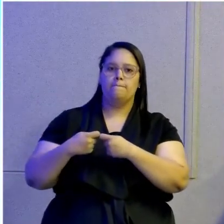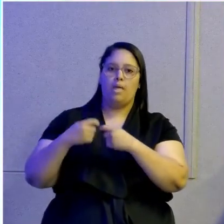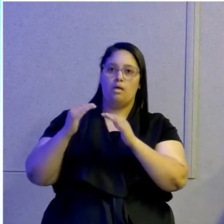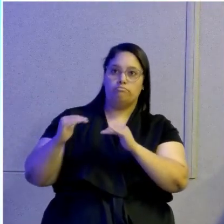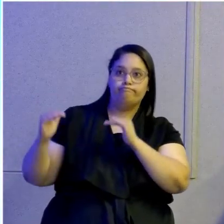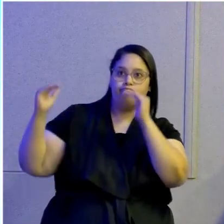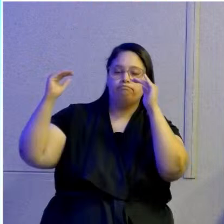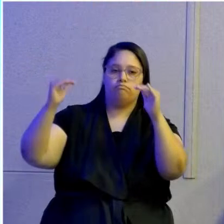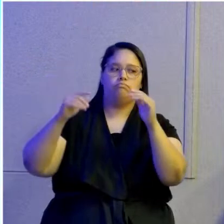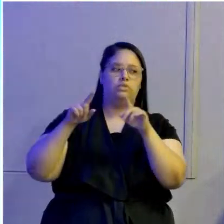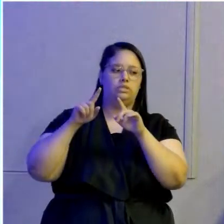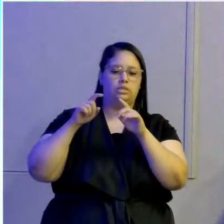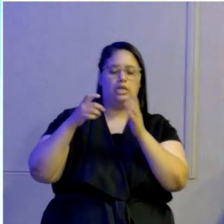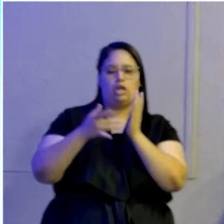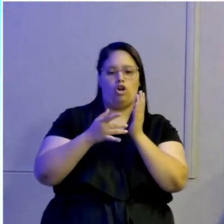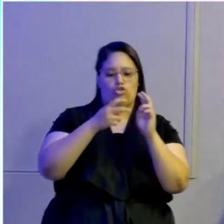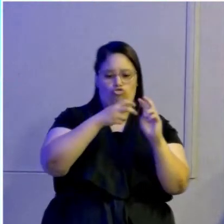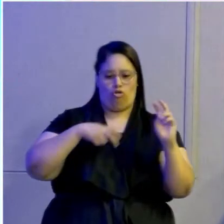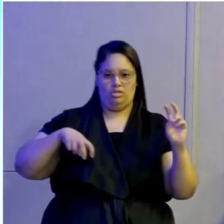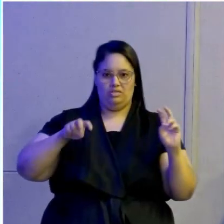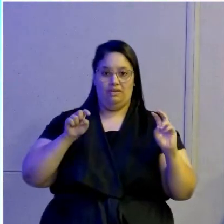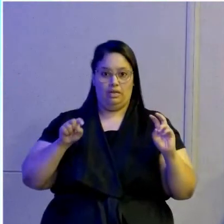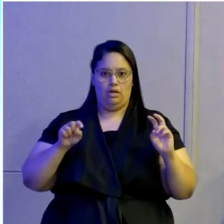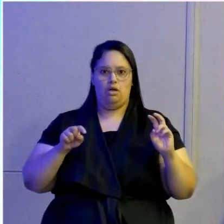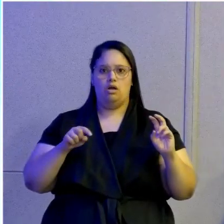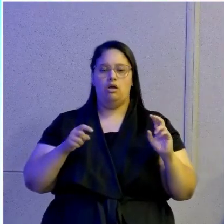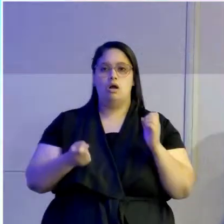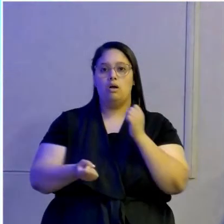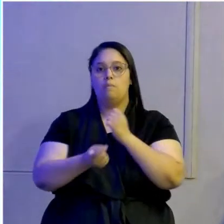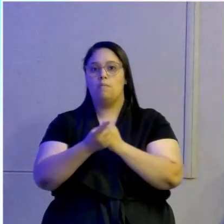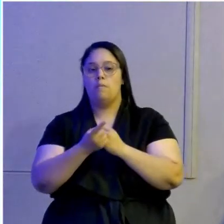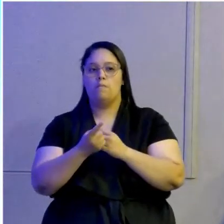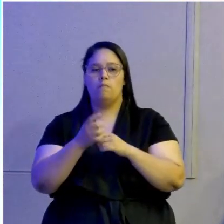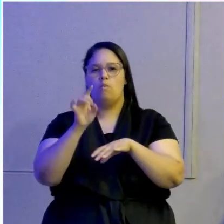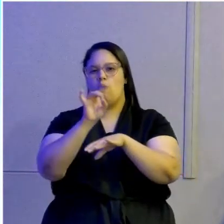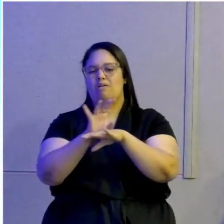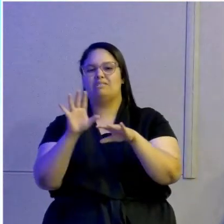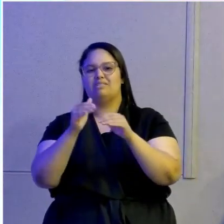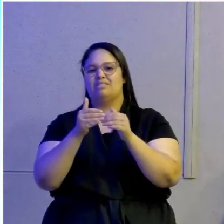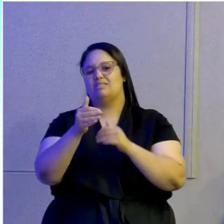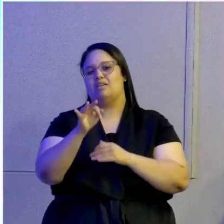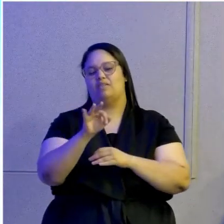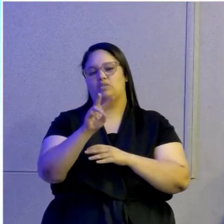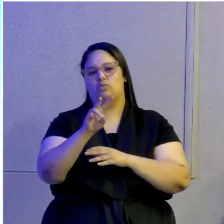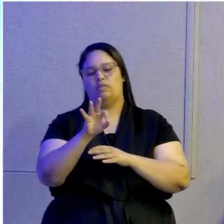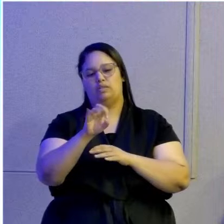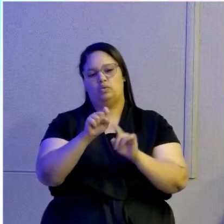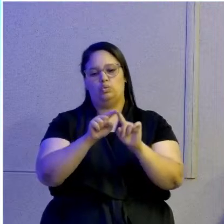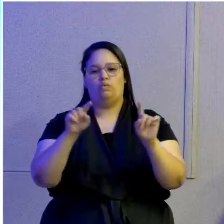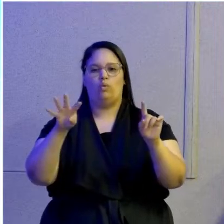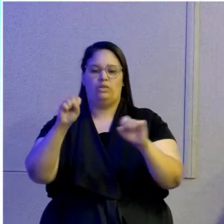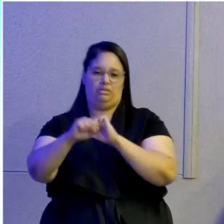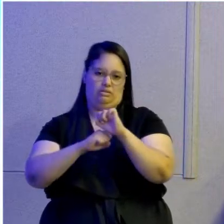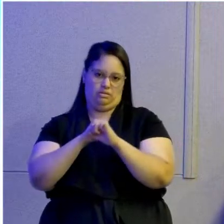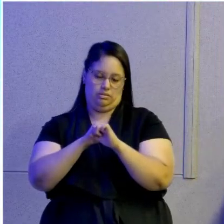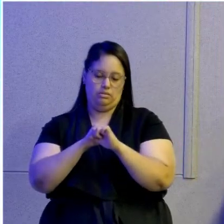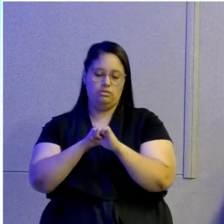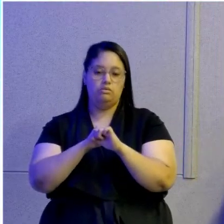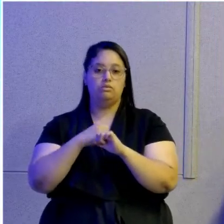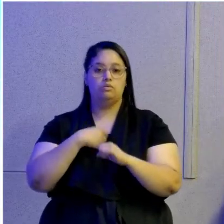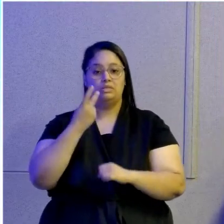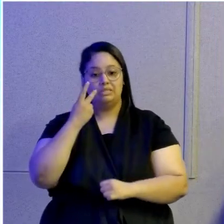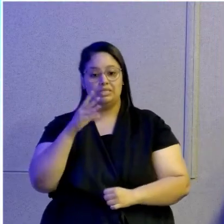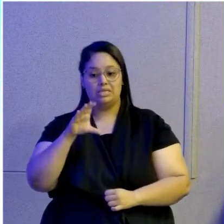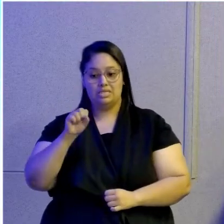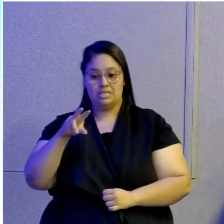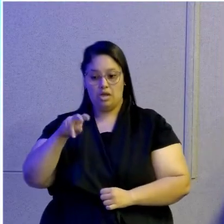of technology transfer that is only realized once in 30 to 40 years. We also see CERN as